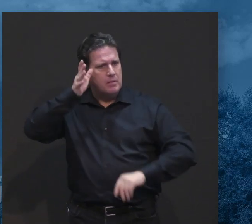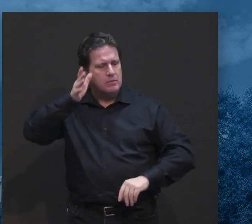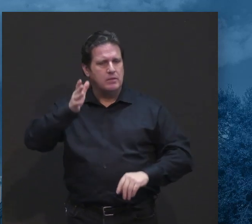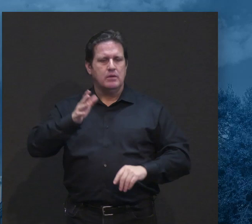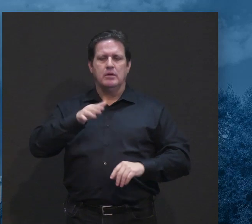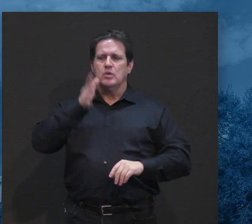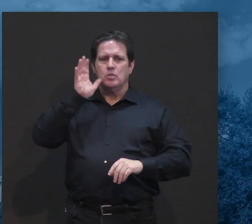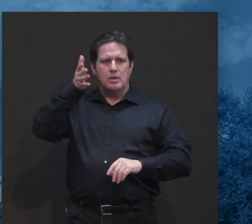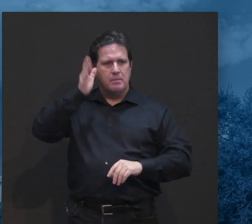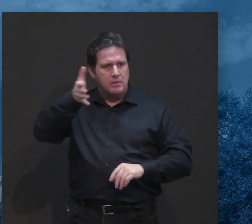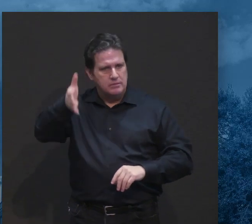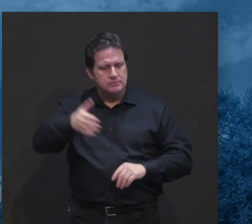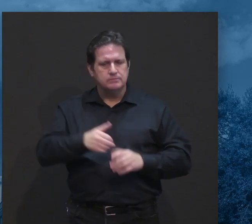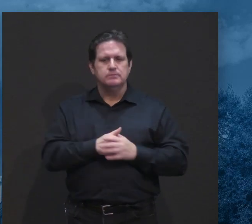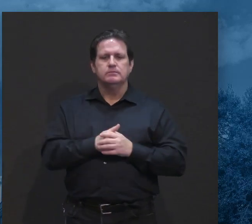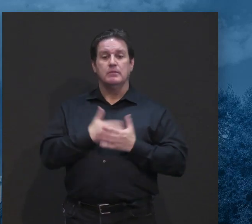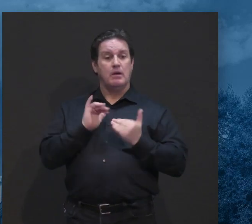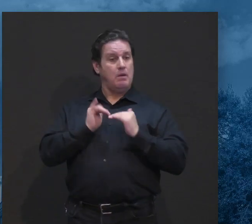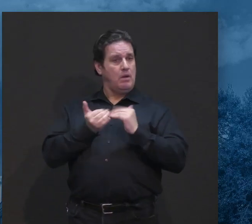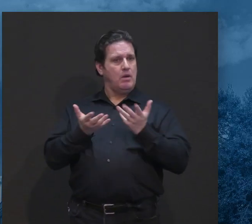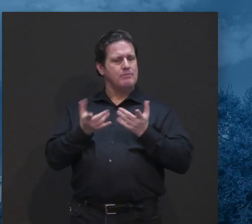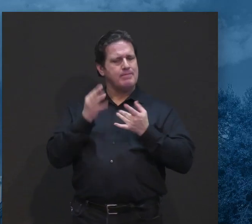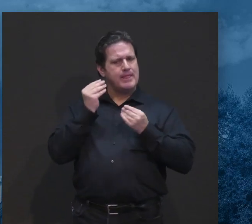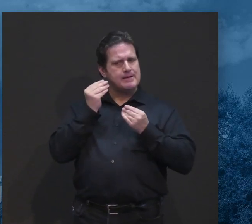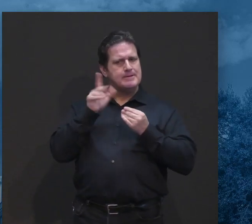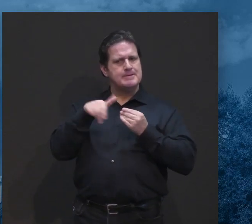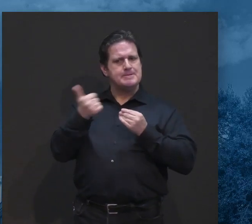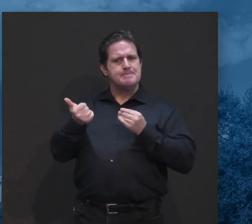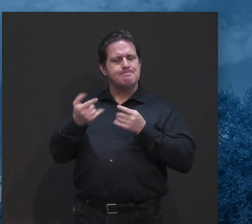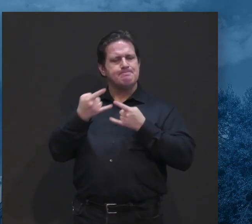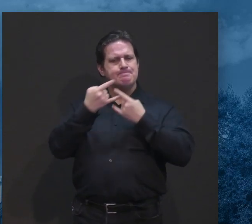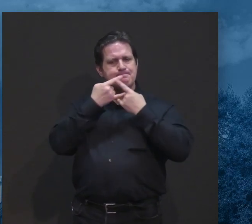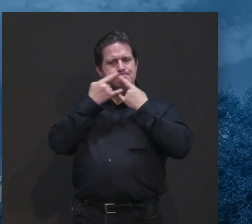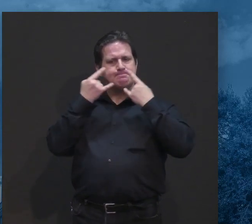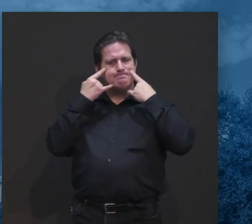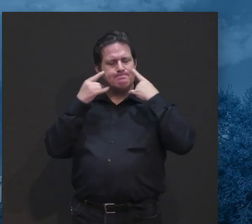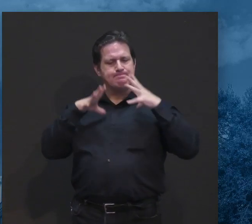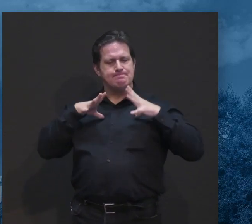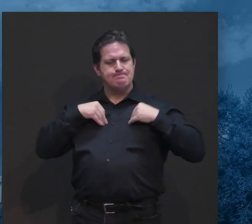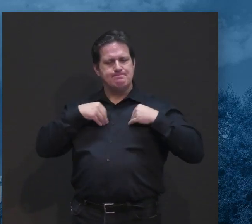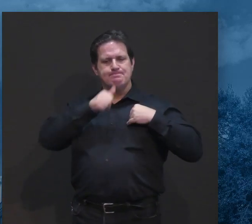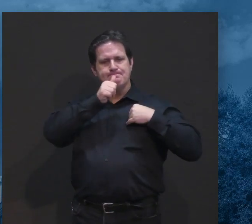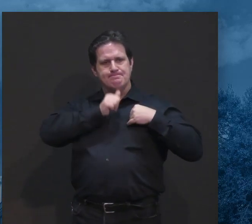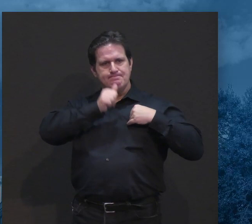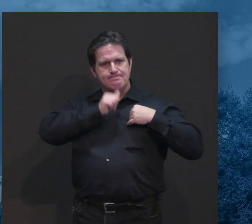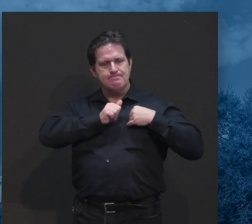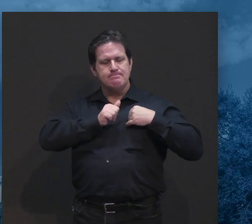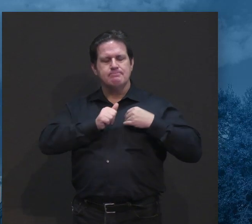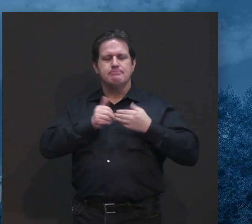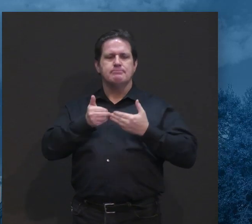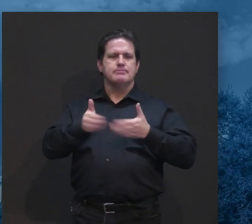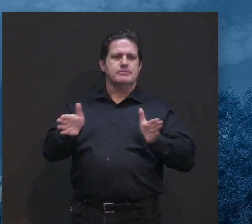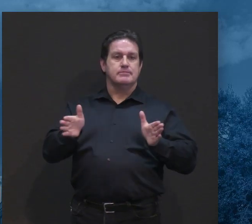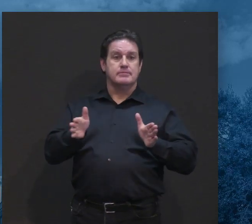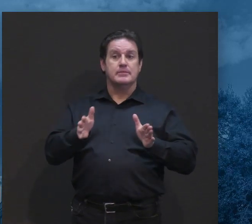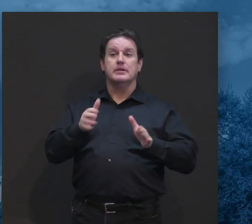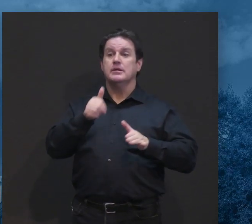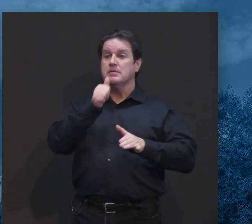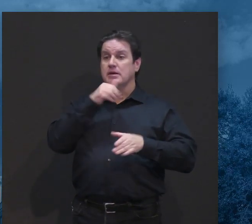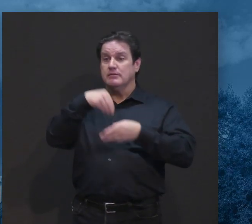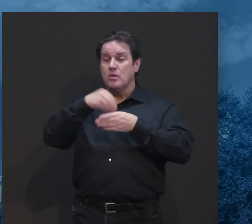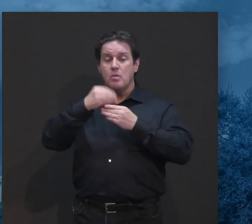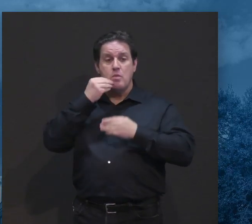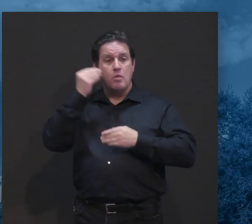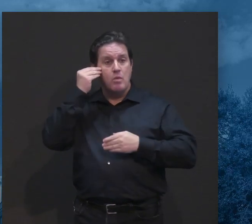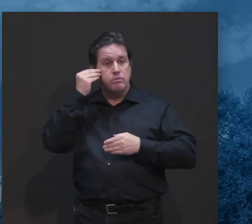and grandparents, and we do it by thinking of others, by wearing a face covering when we're in public and in private, frankly,